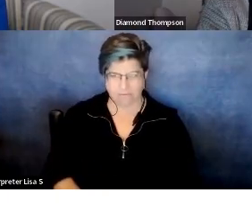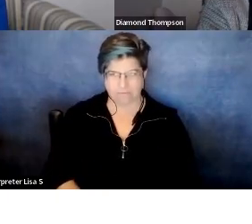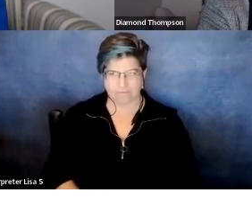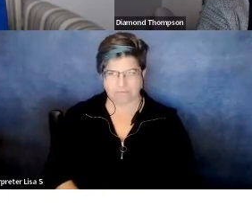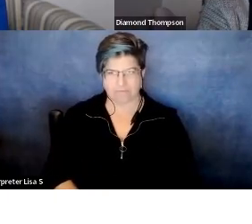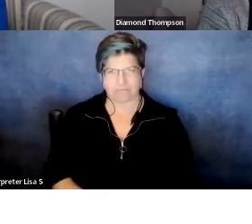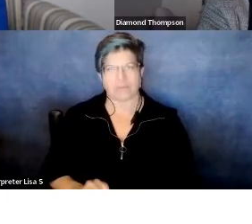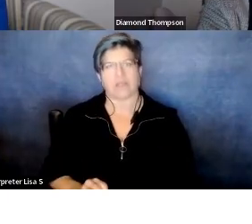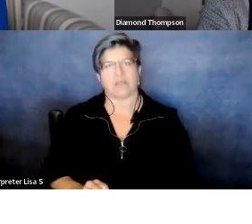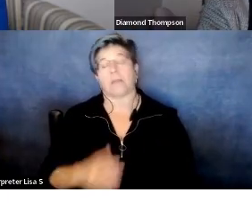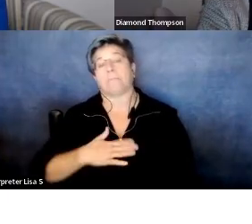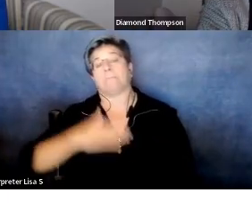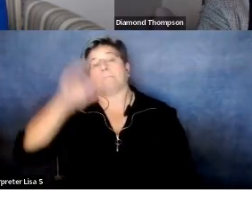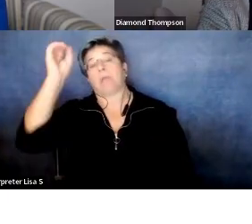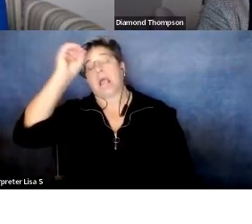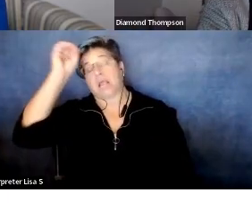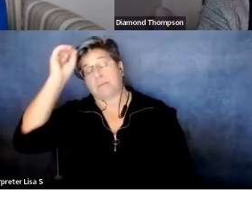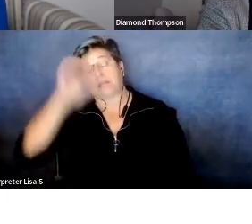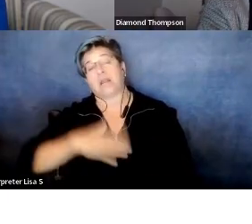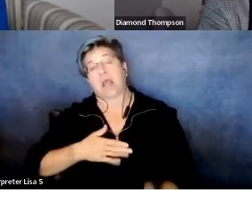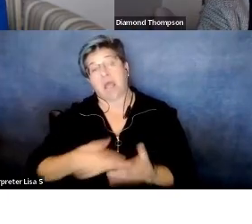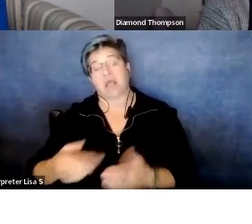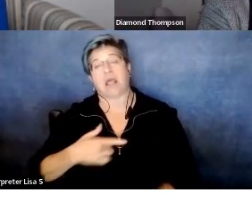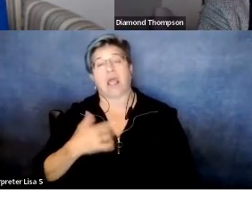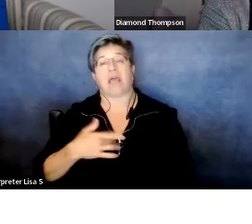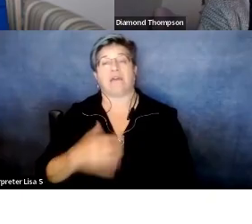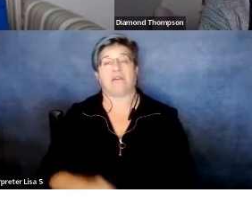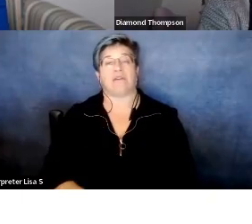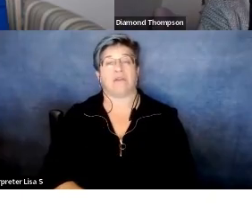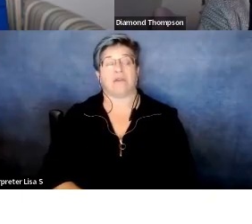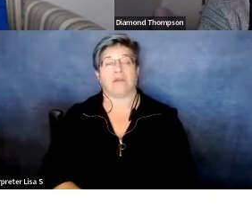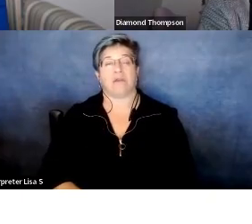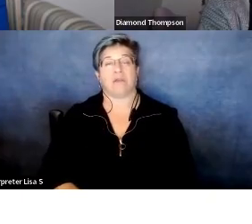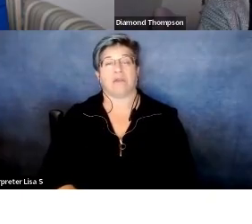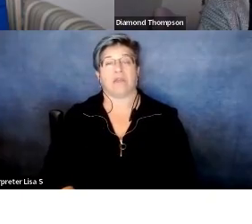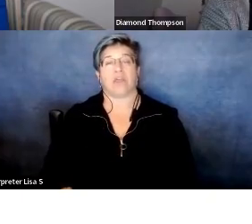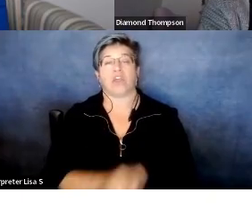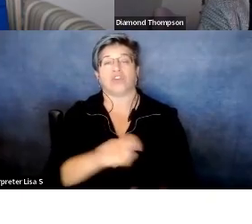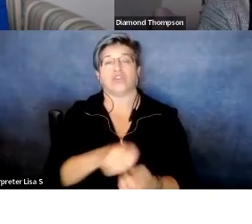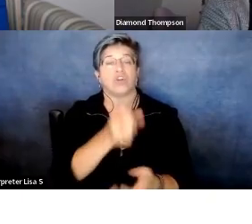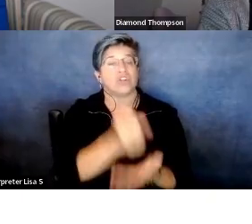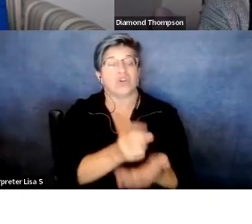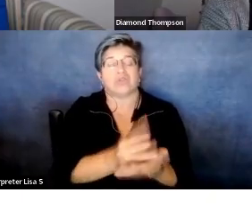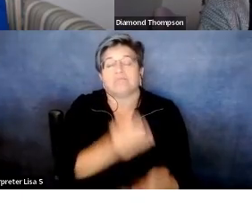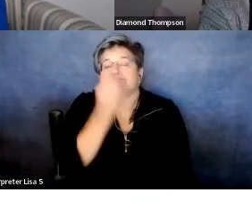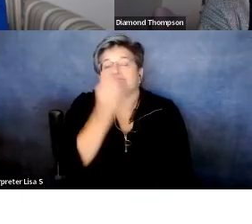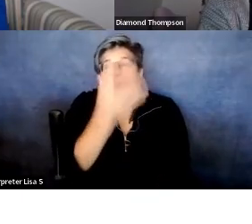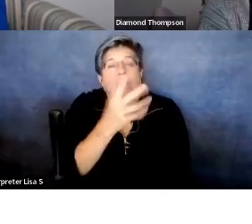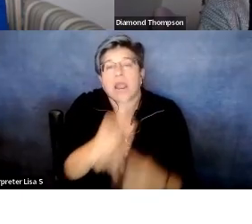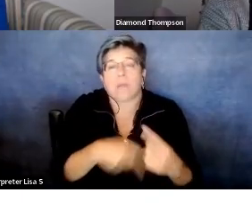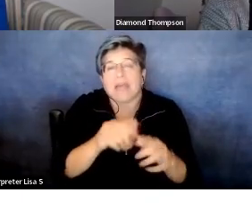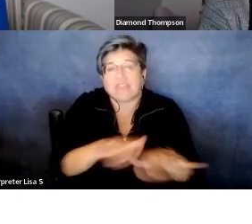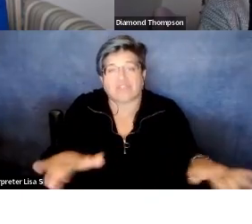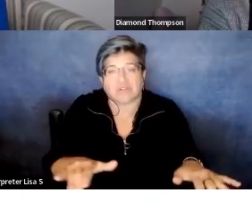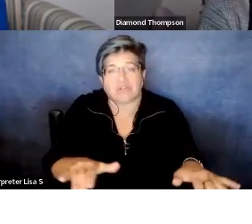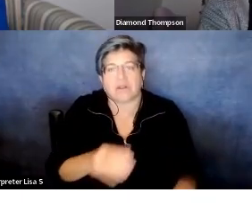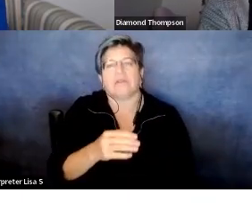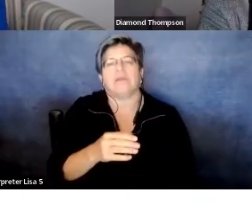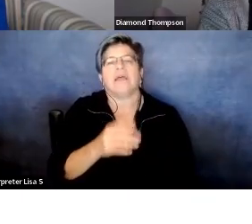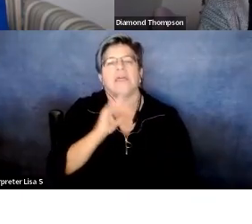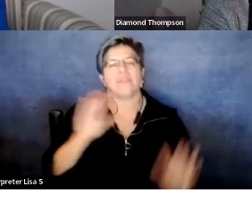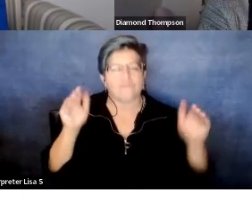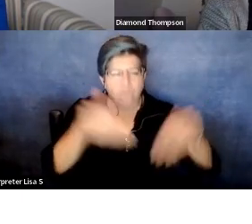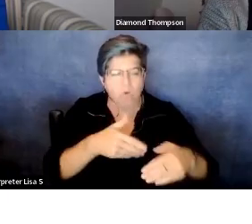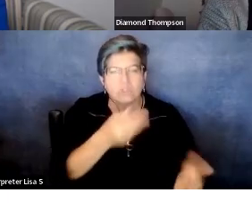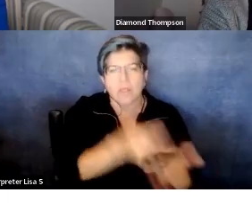Honestly, in my opinion, I feel like certain social workers don't really care about the children. They care about the pay. They